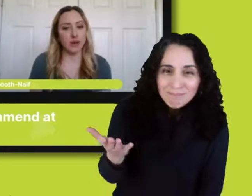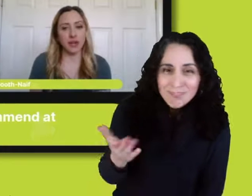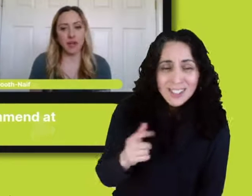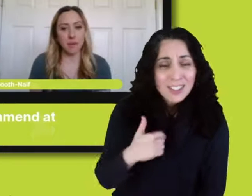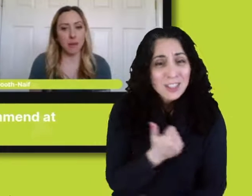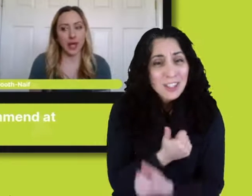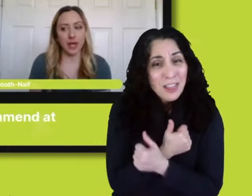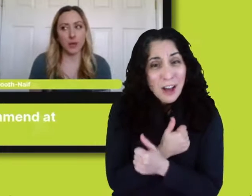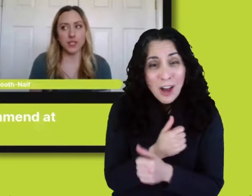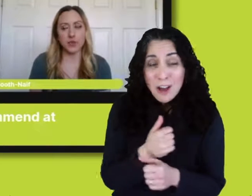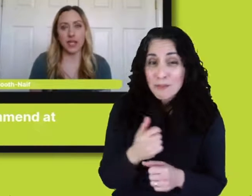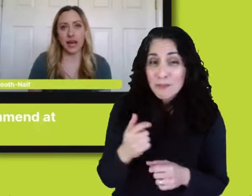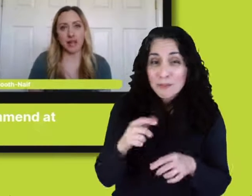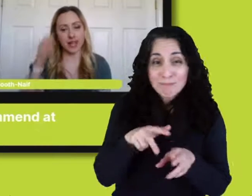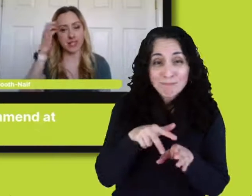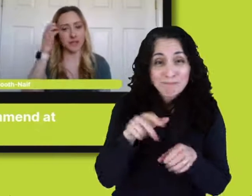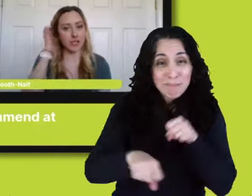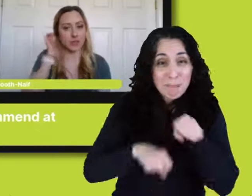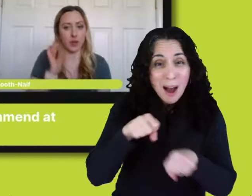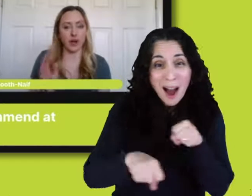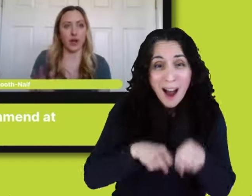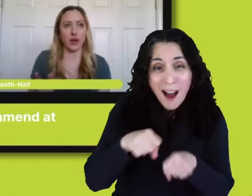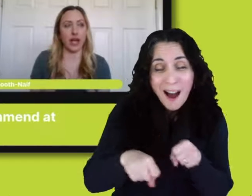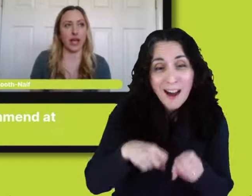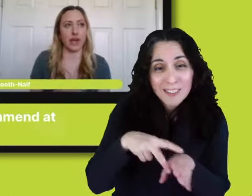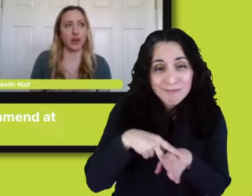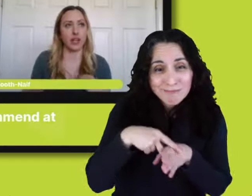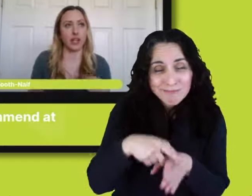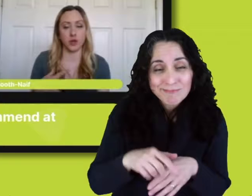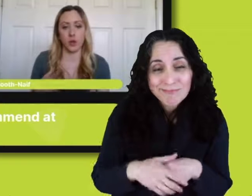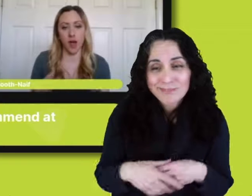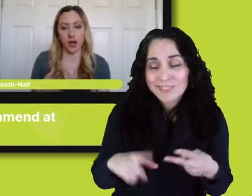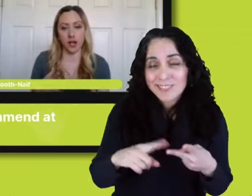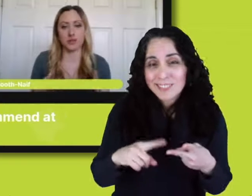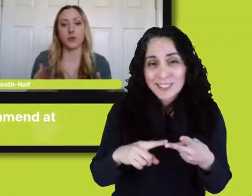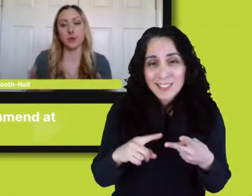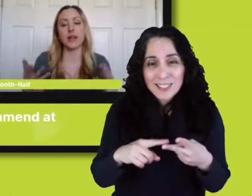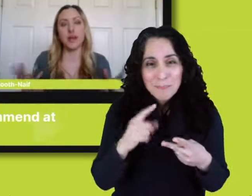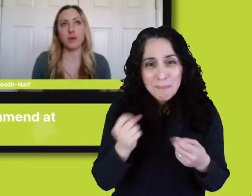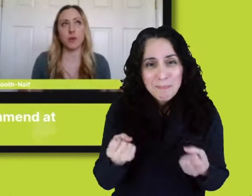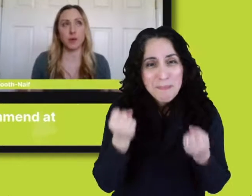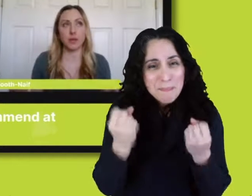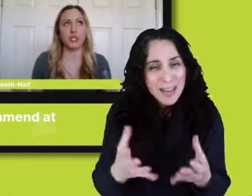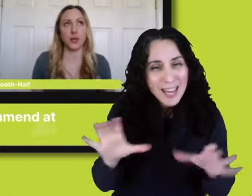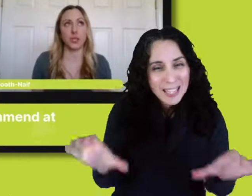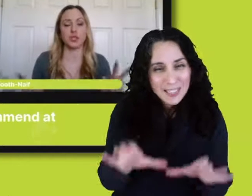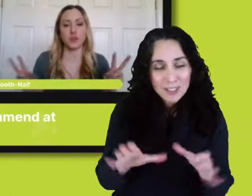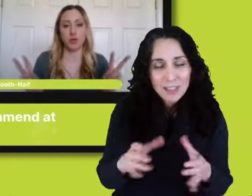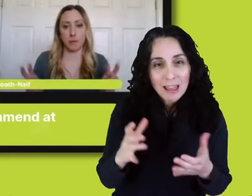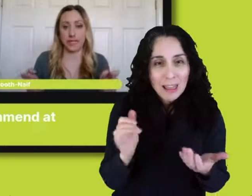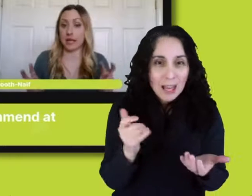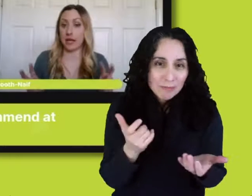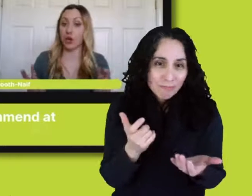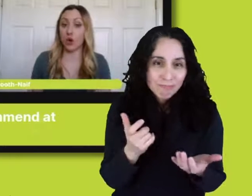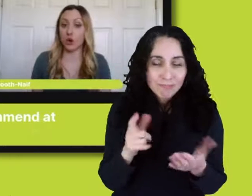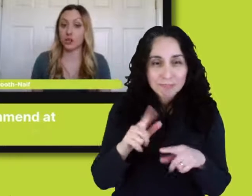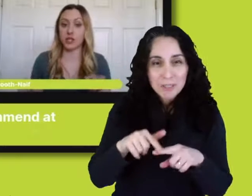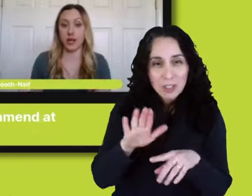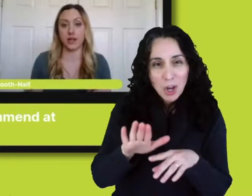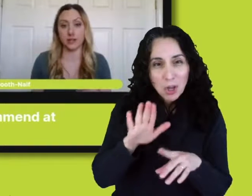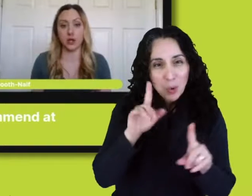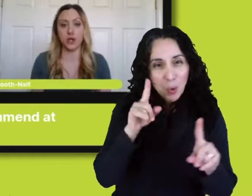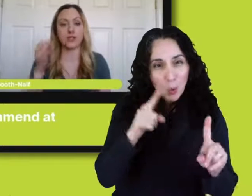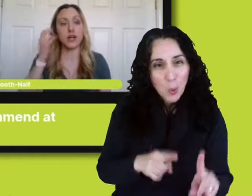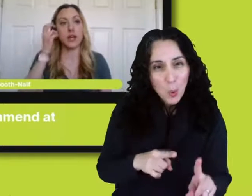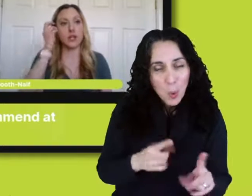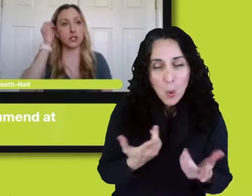She loves riding her bike. We do a lot of activities where I have her doing walking. So kind of what we've been doing is just, based on your goals,